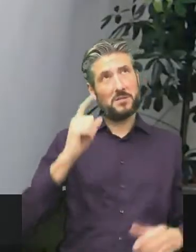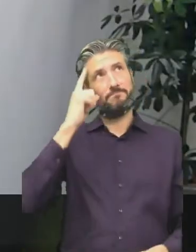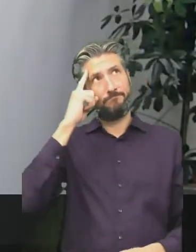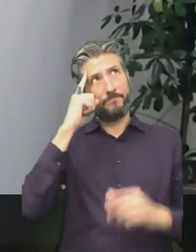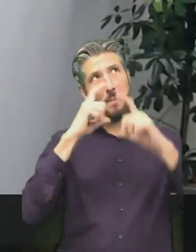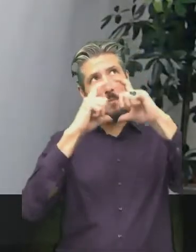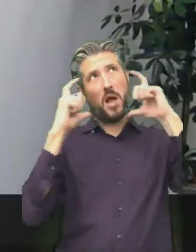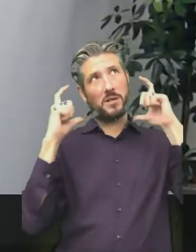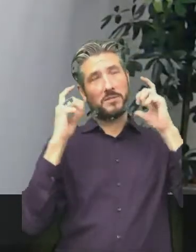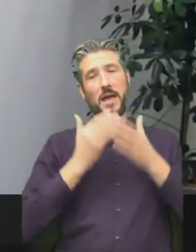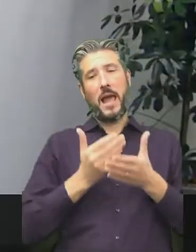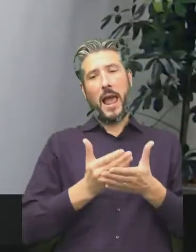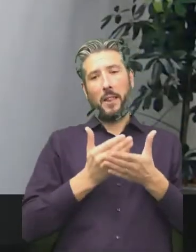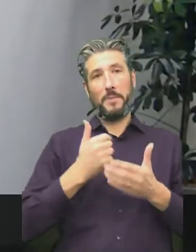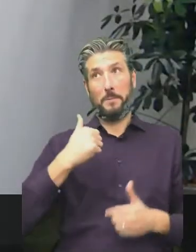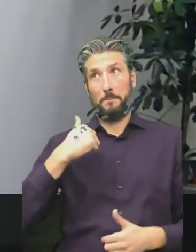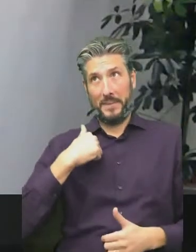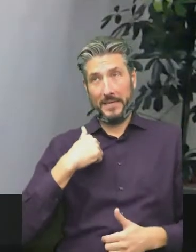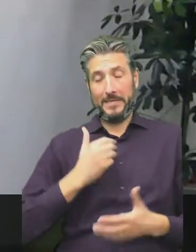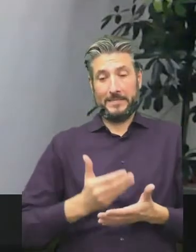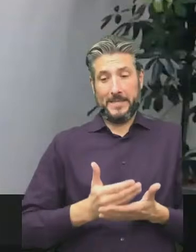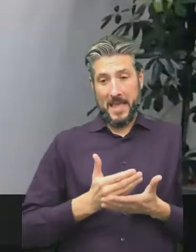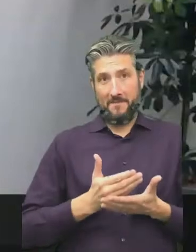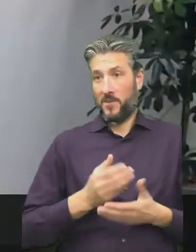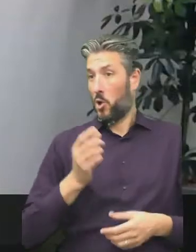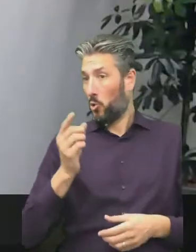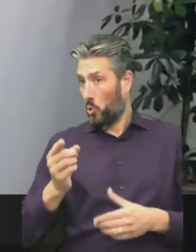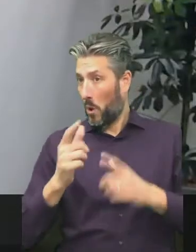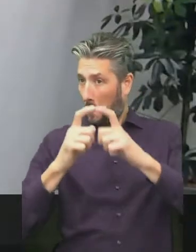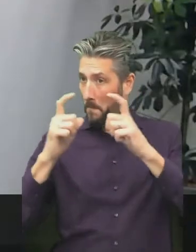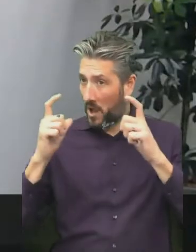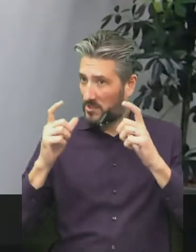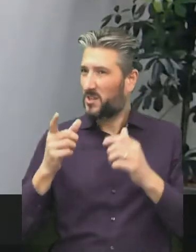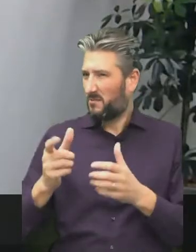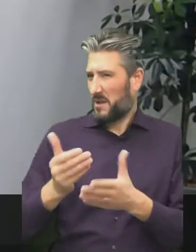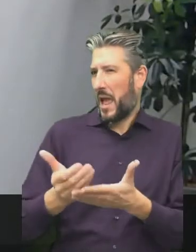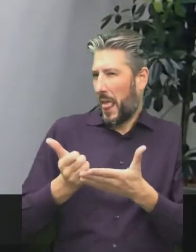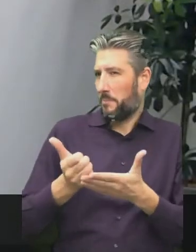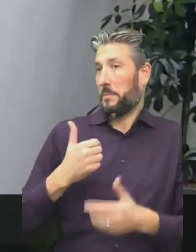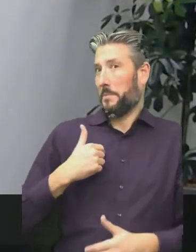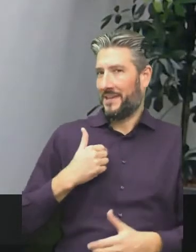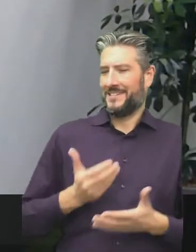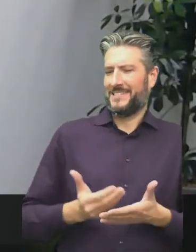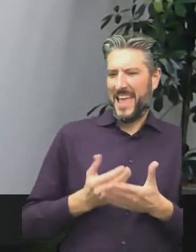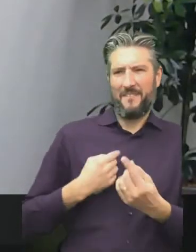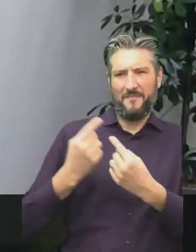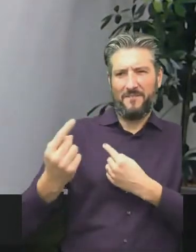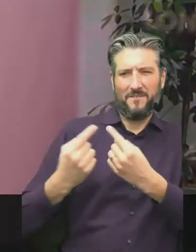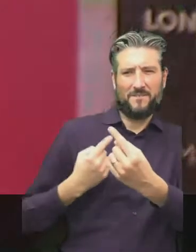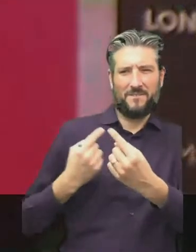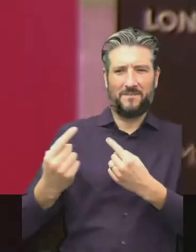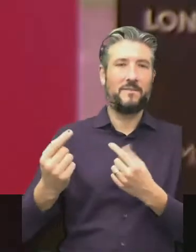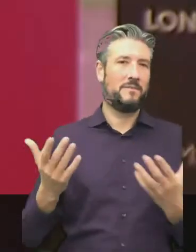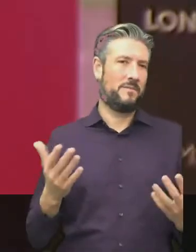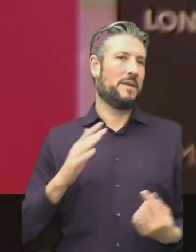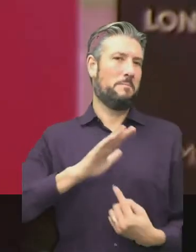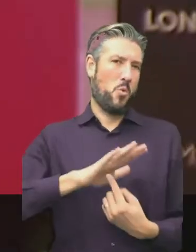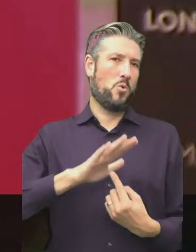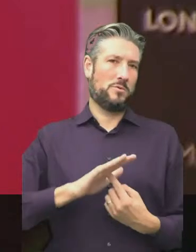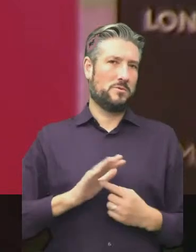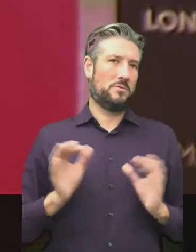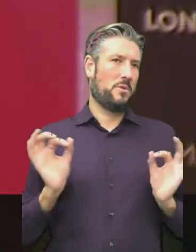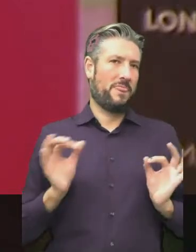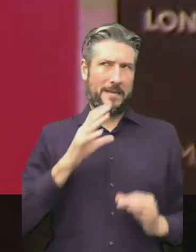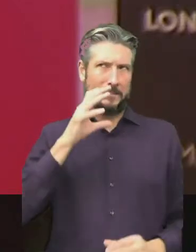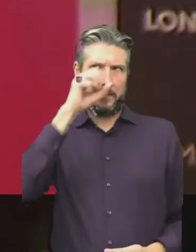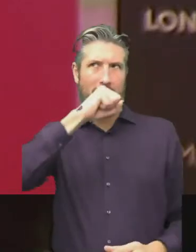You wearing a face mask keeps me safe. It's one of the most unselfish things you can do. Thank you. We now move on to air